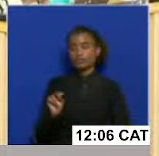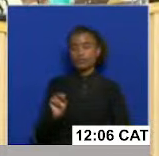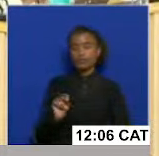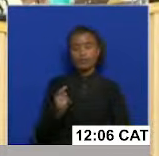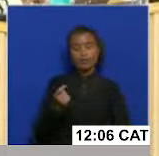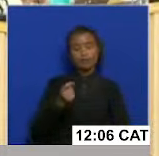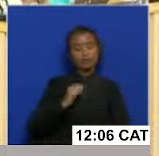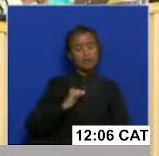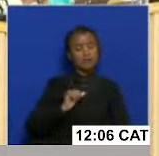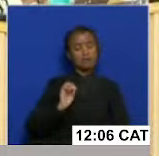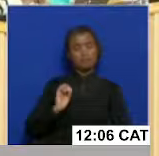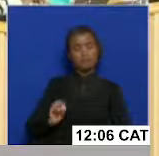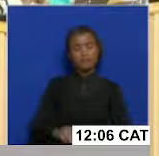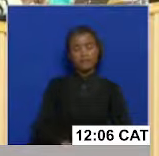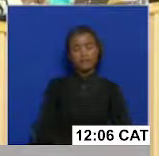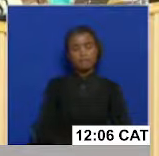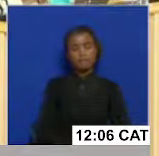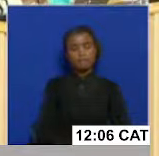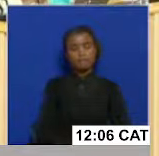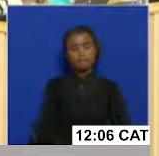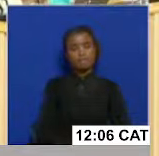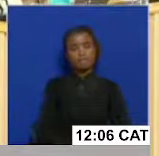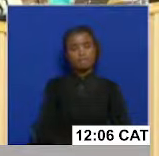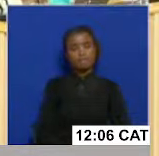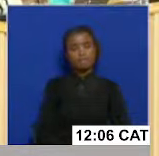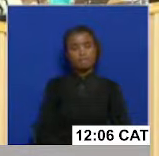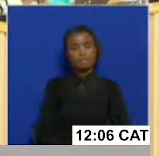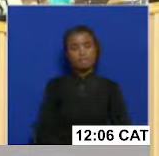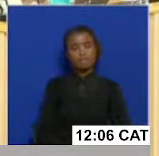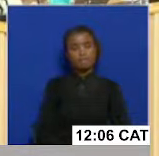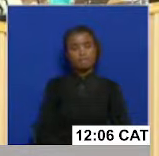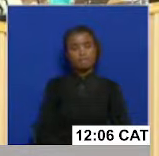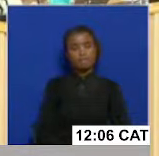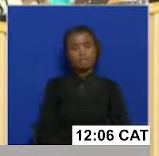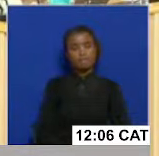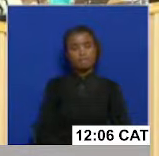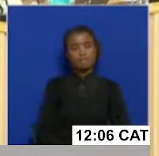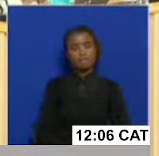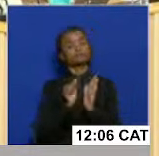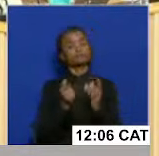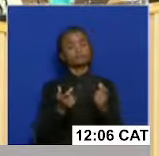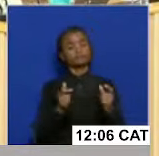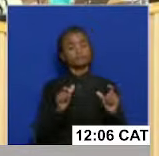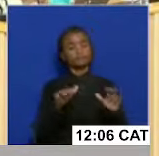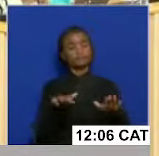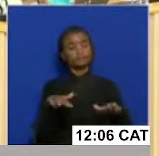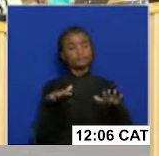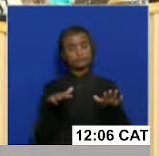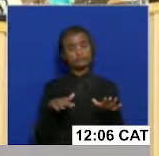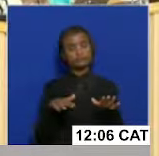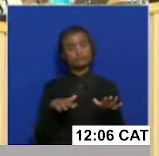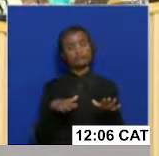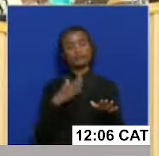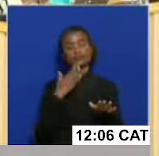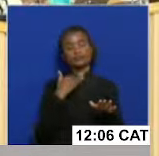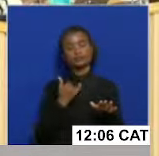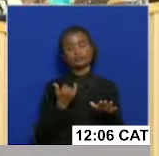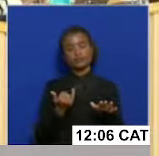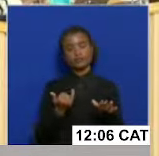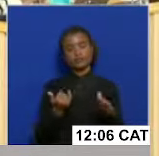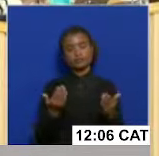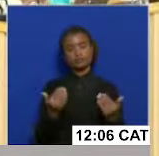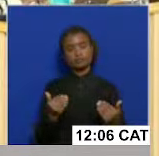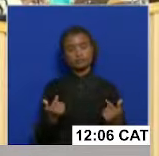You had just wrapped up paragraph 19 of your statement. Can I ask you to go to paragraph 20 on